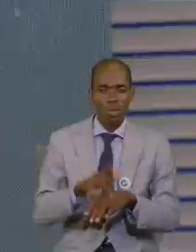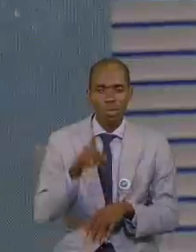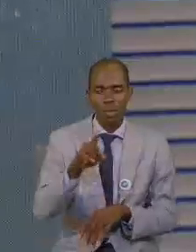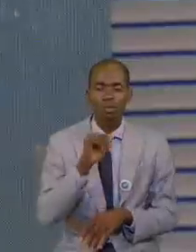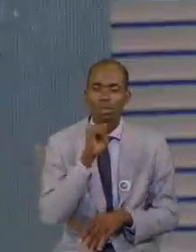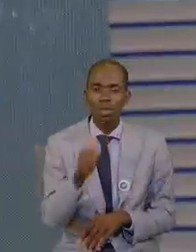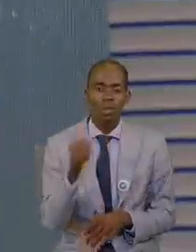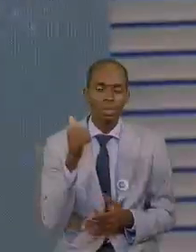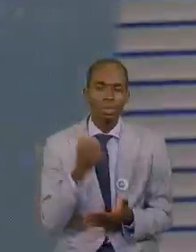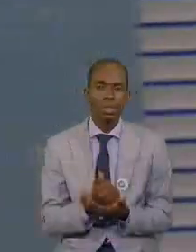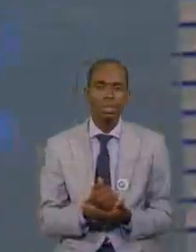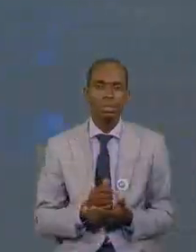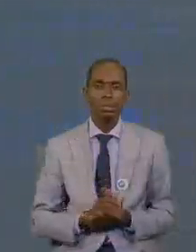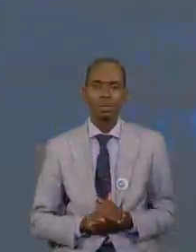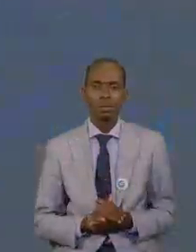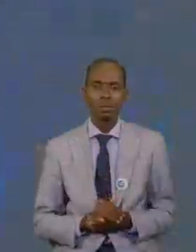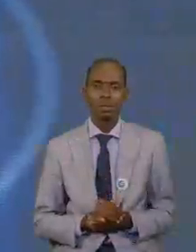not.